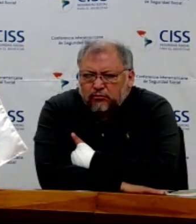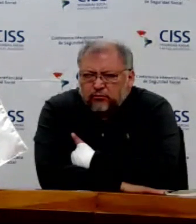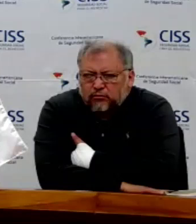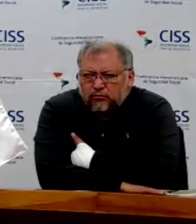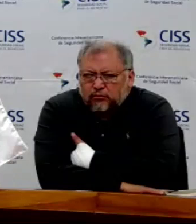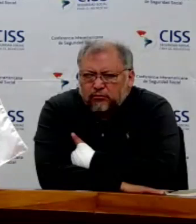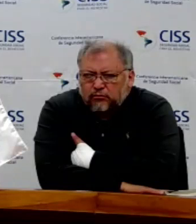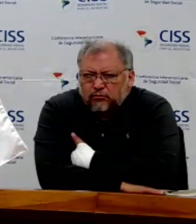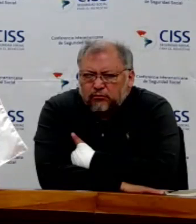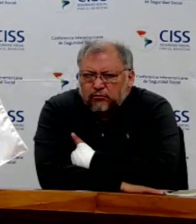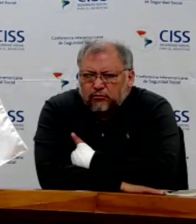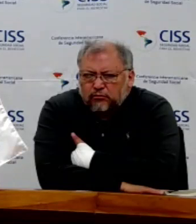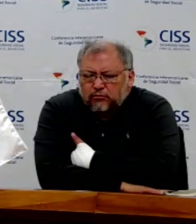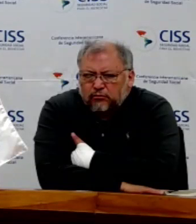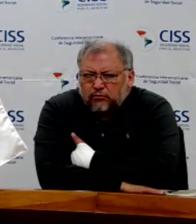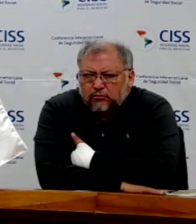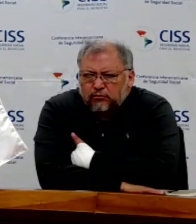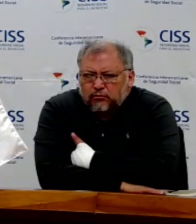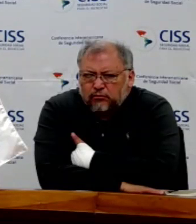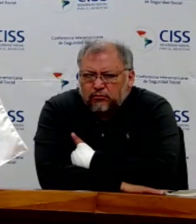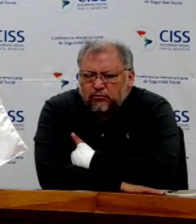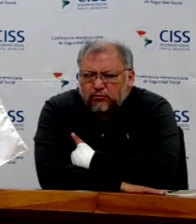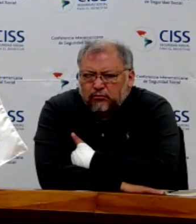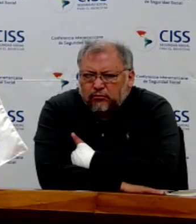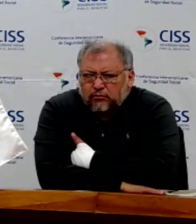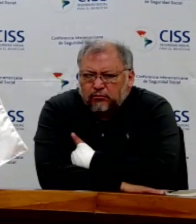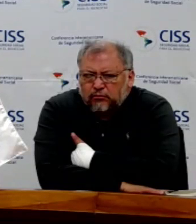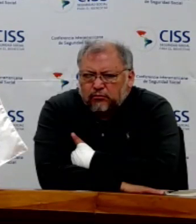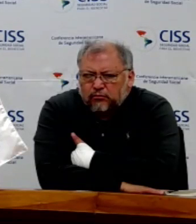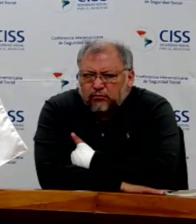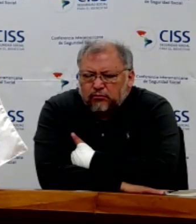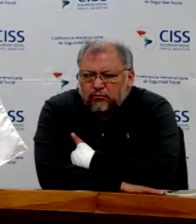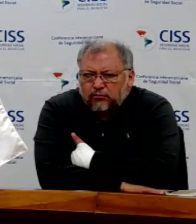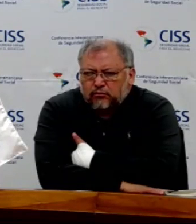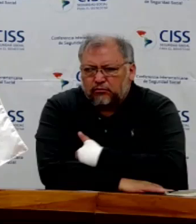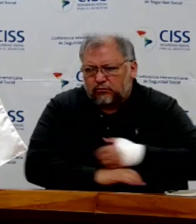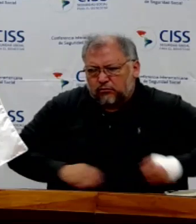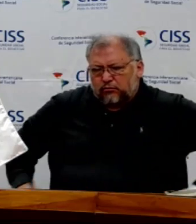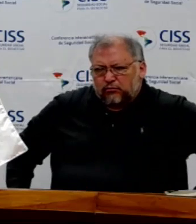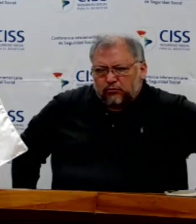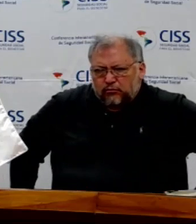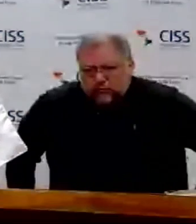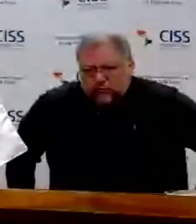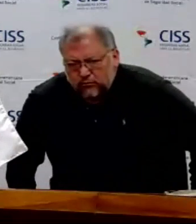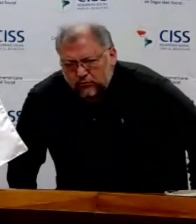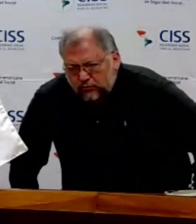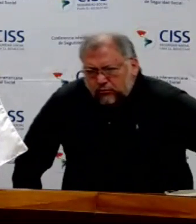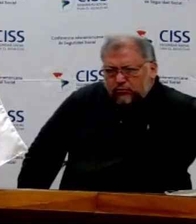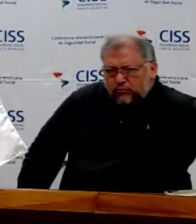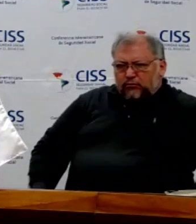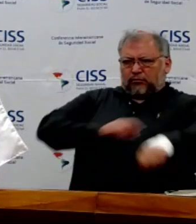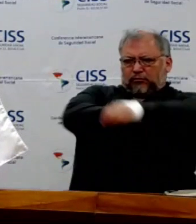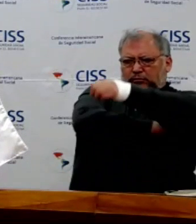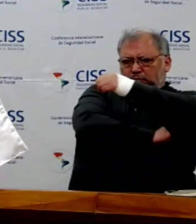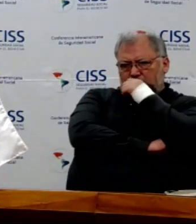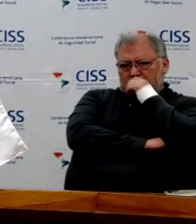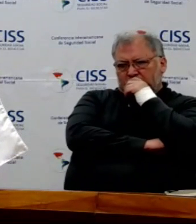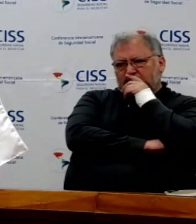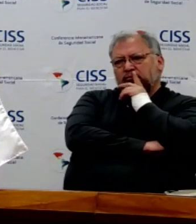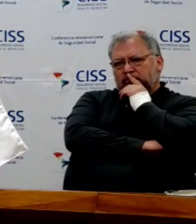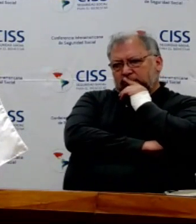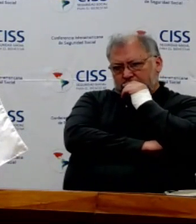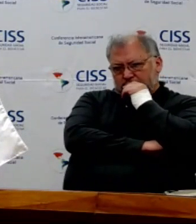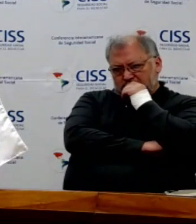the diseases, because we have a new reality. This is a new reality. It is a naked body, and there's a